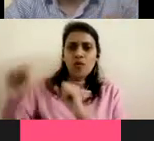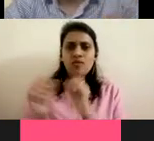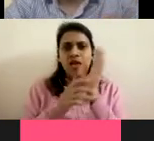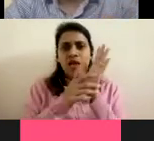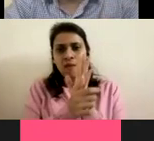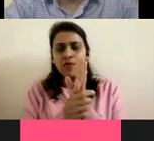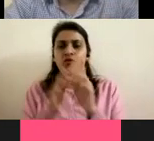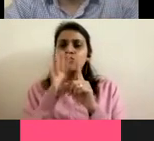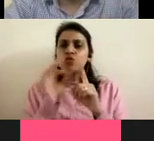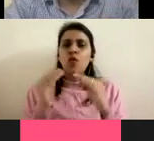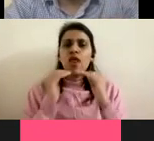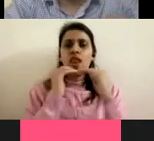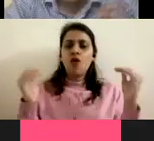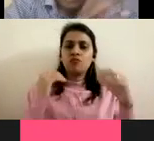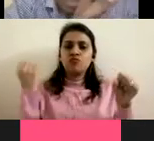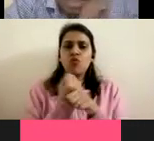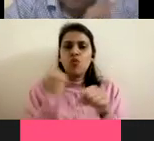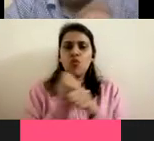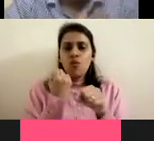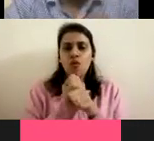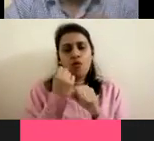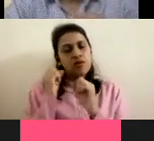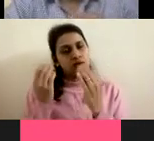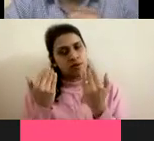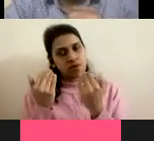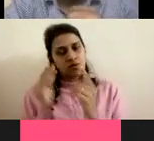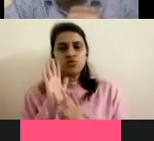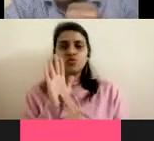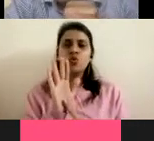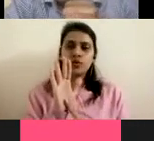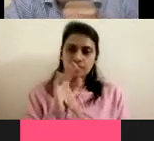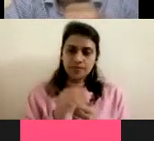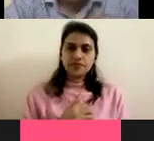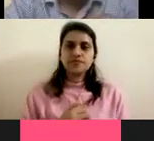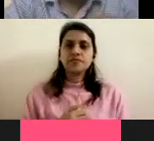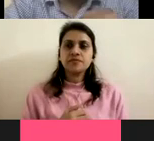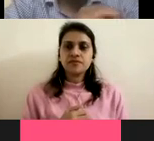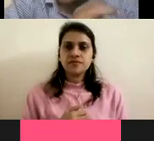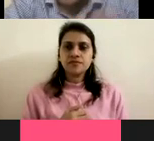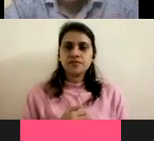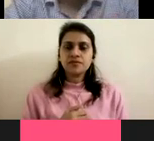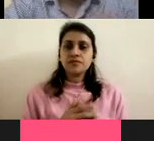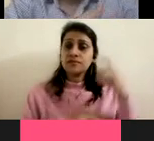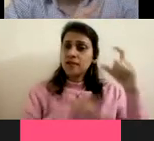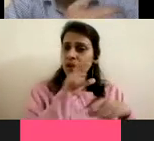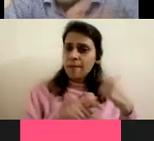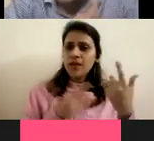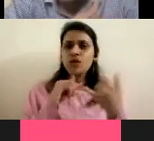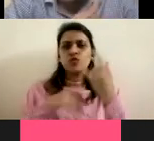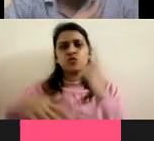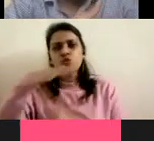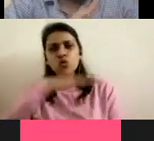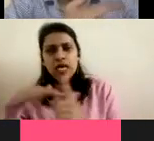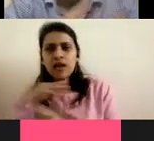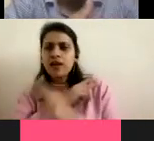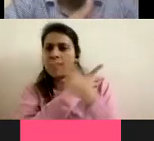also equally can contribute to the talent pool. It's a, unless companies and the society recognizes